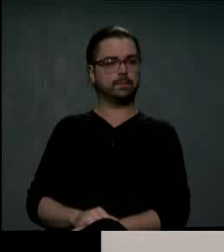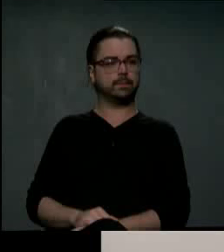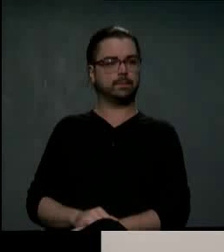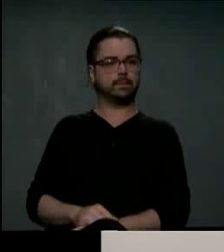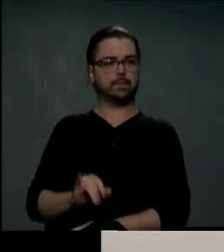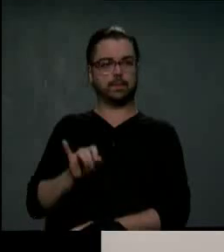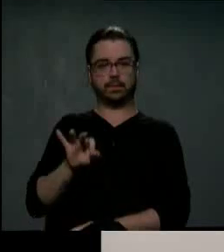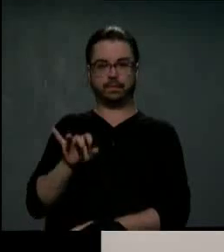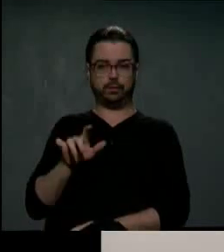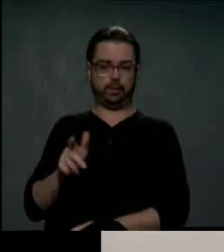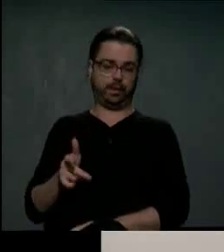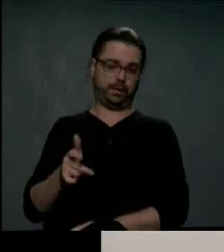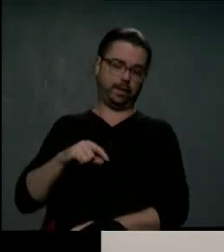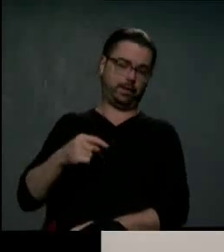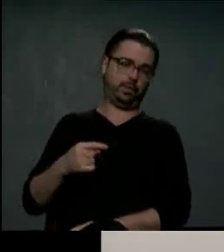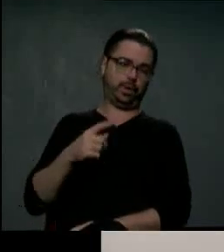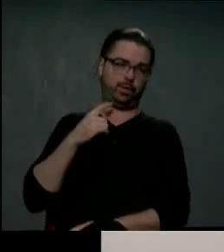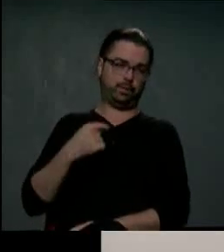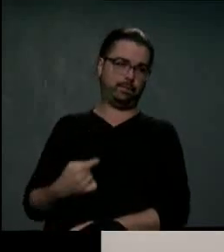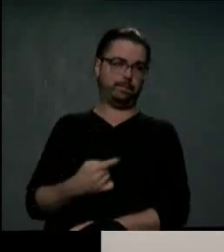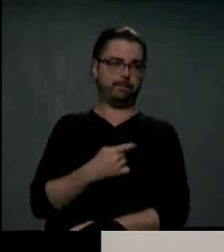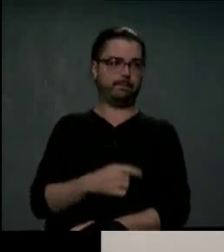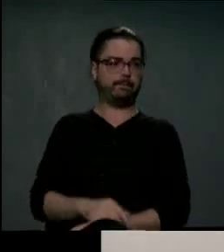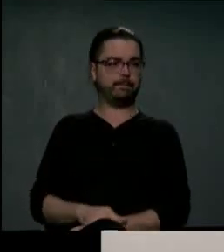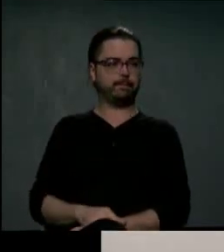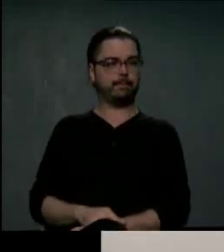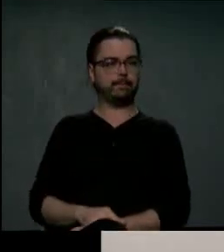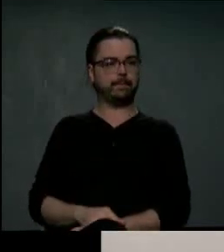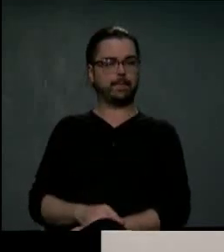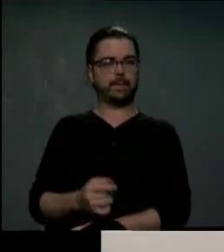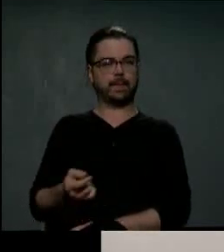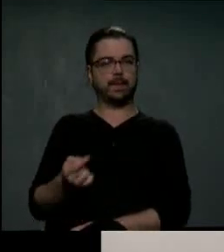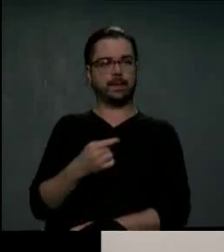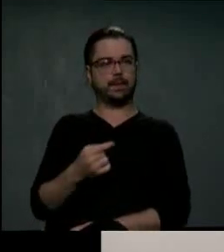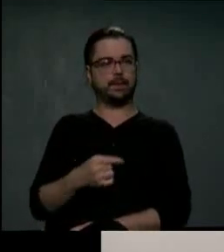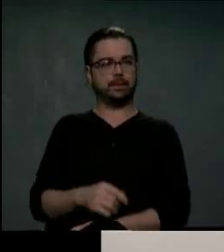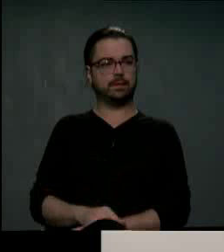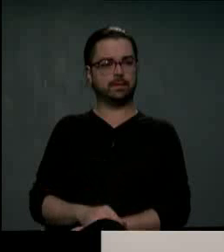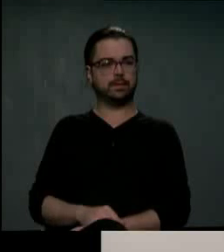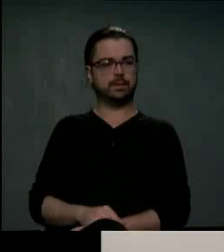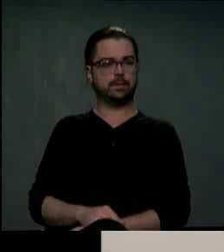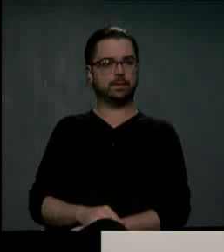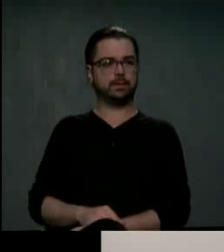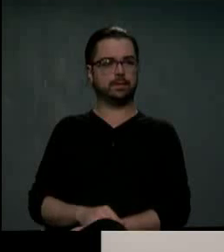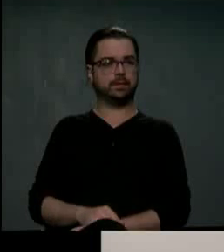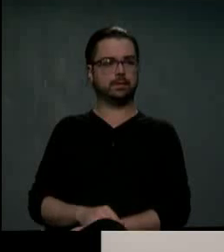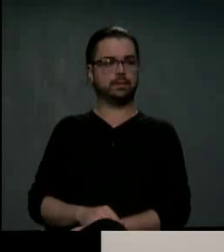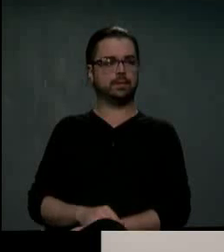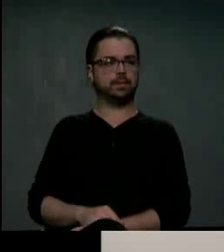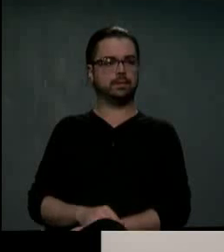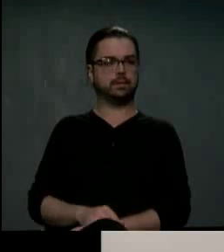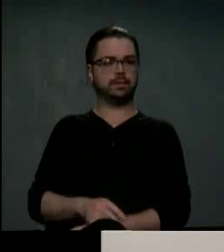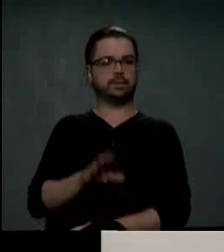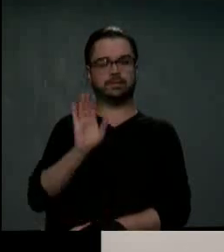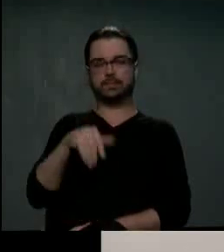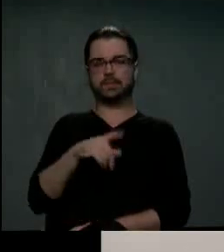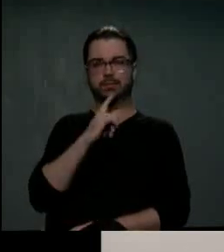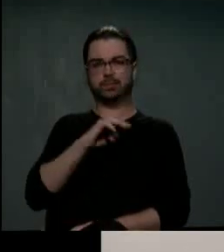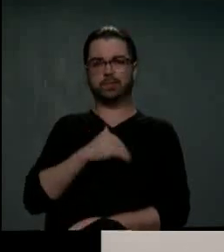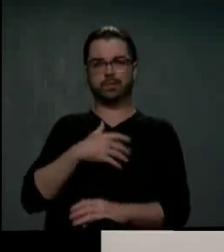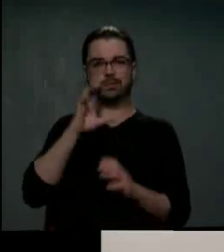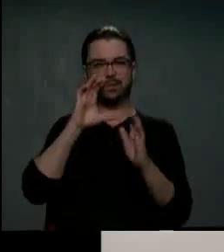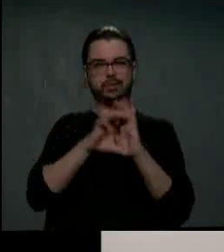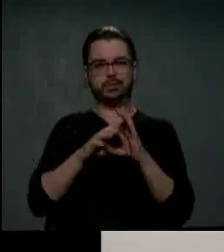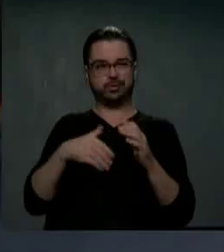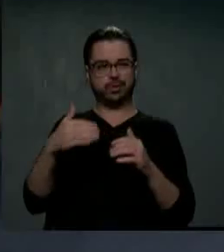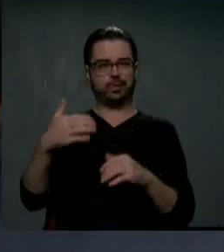other arrow, it'll take you that other direction. So let's go back so I can, so those were real pictures. You're going